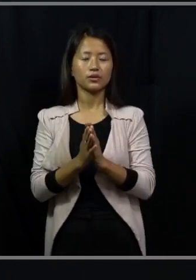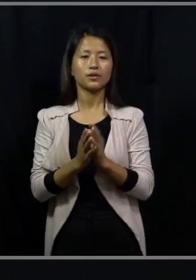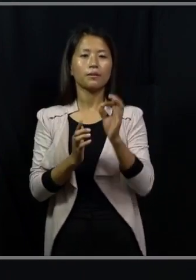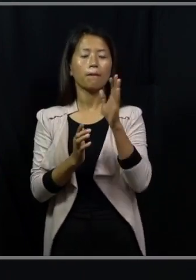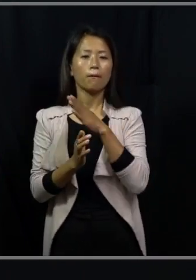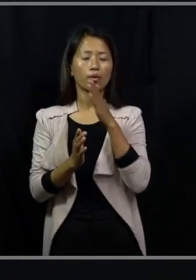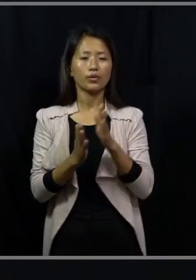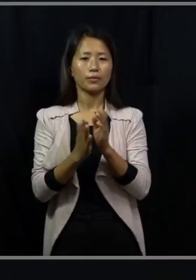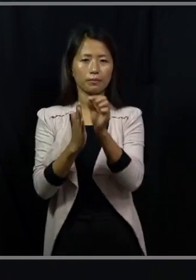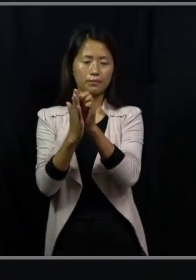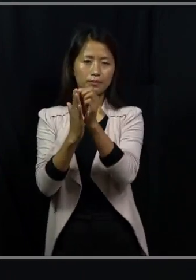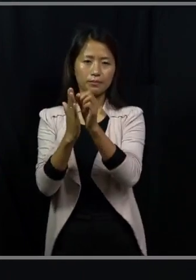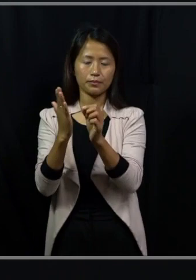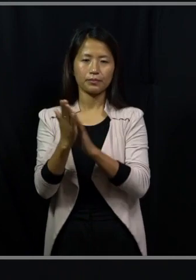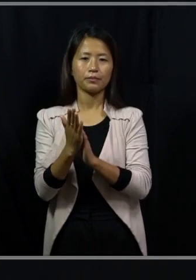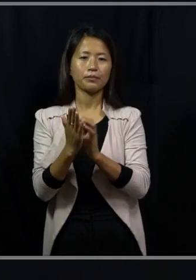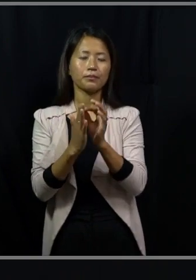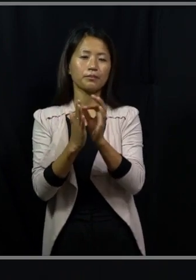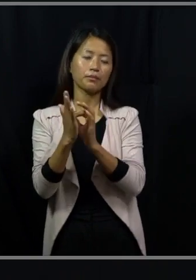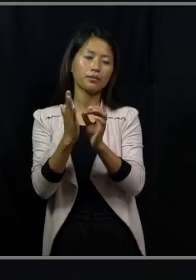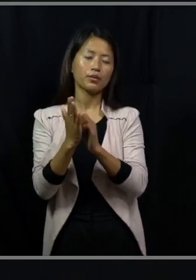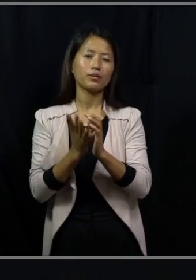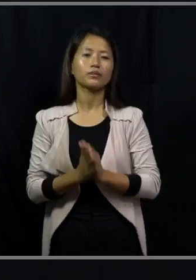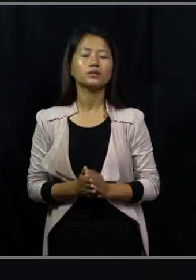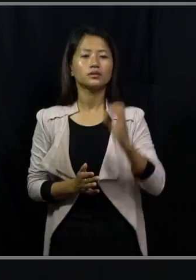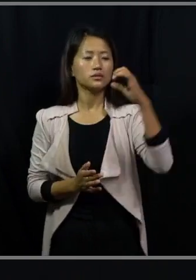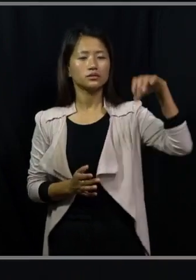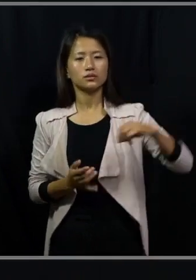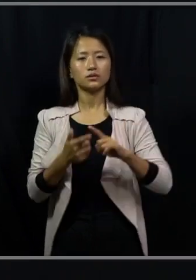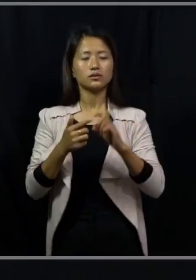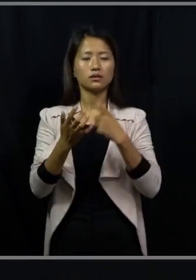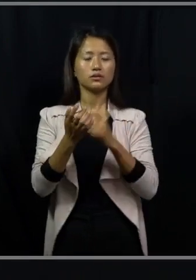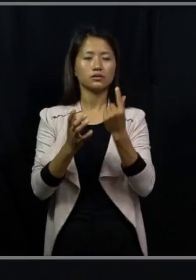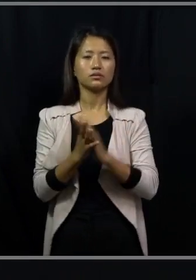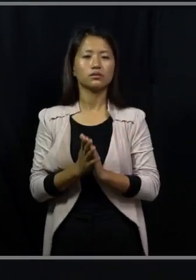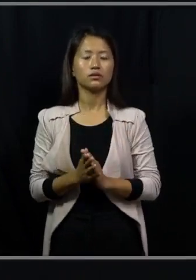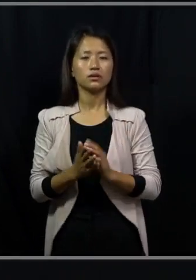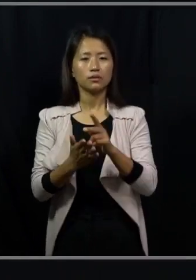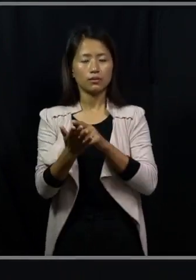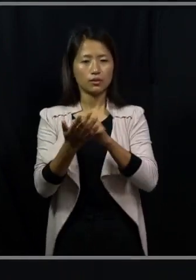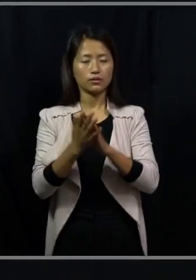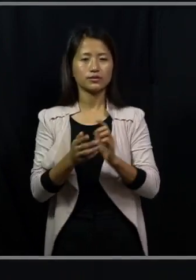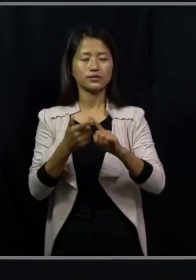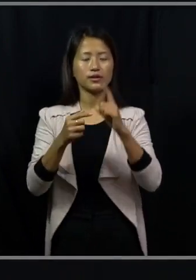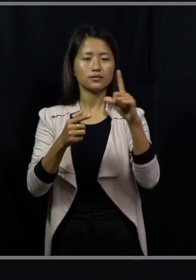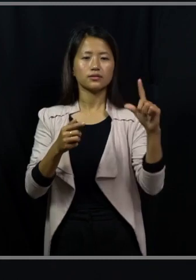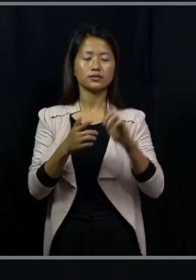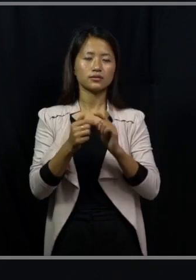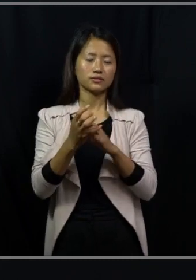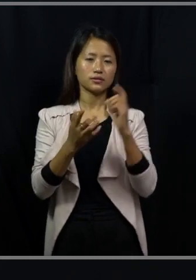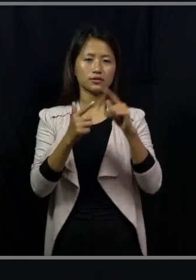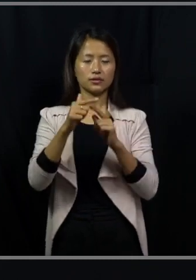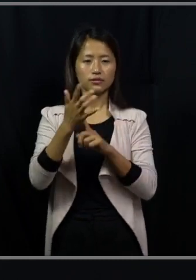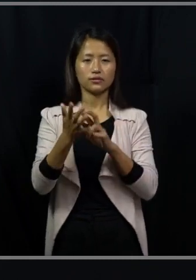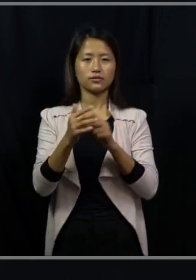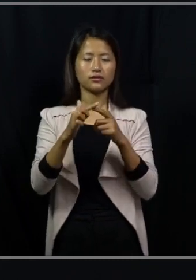Enmarker, one of the greatest ruler of Uruk. And this city of Uruk, it is a city of par excellence. And the